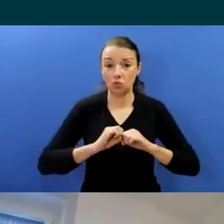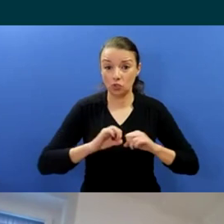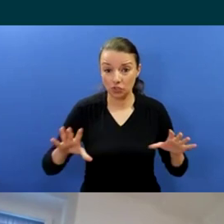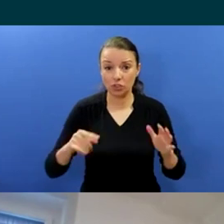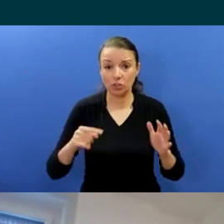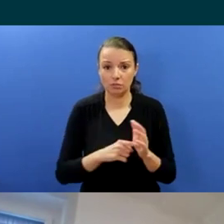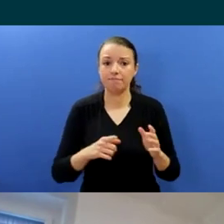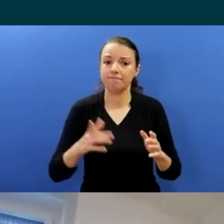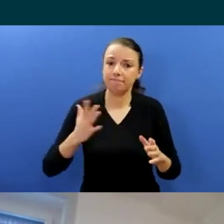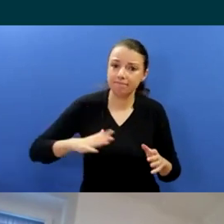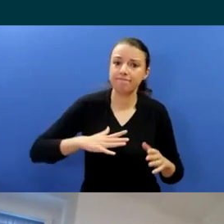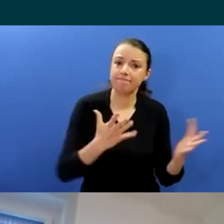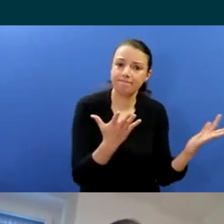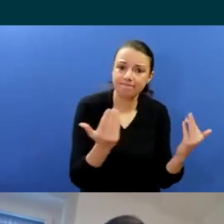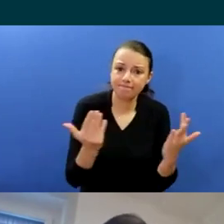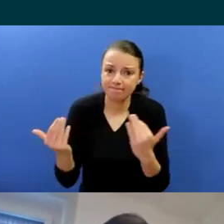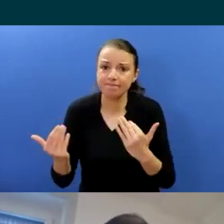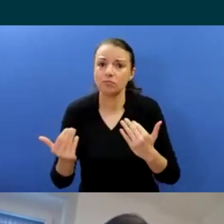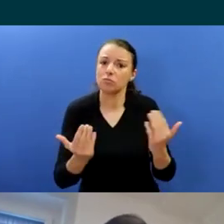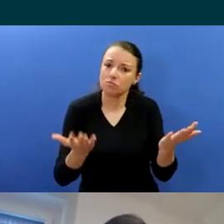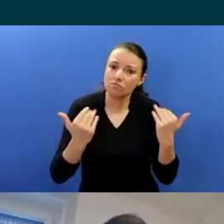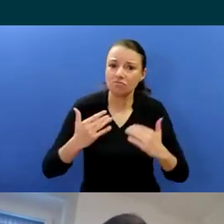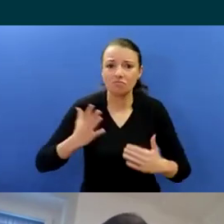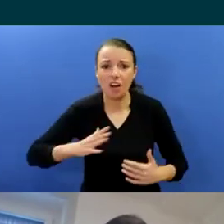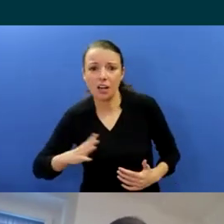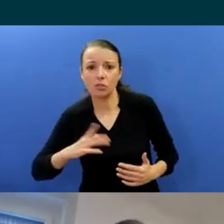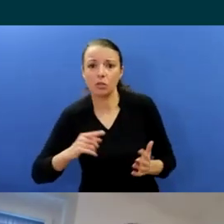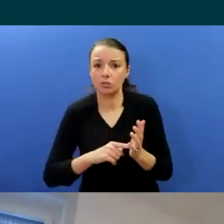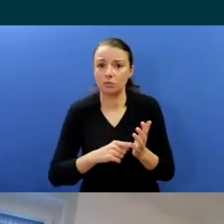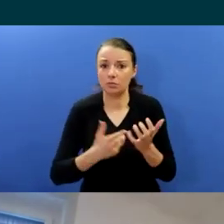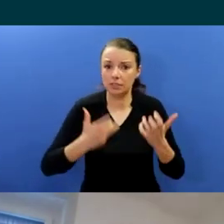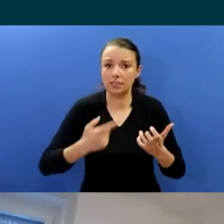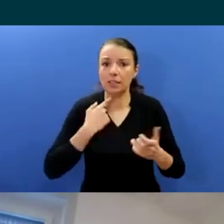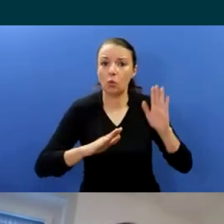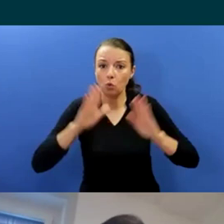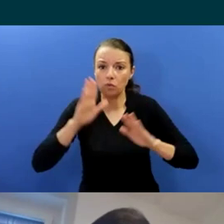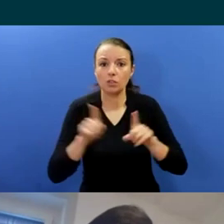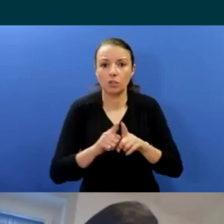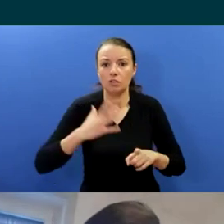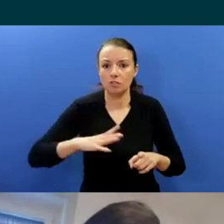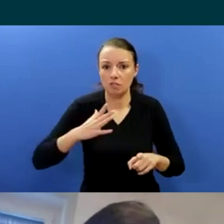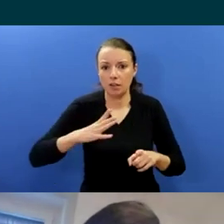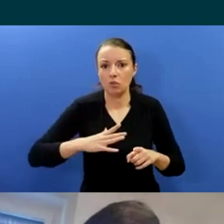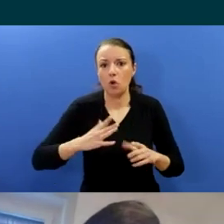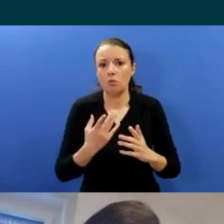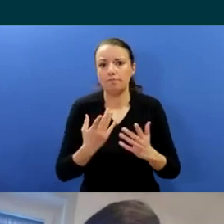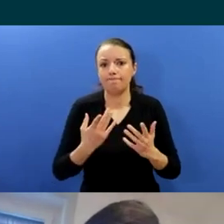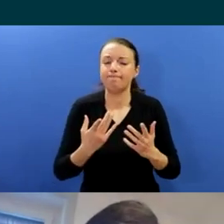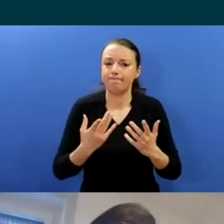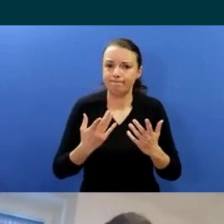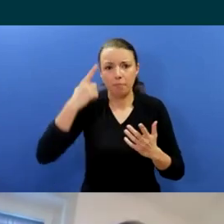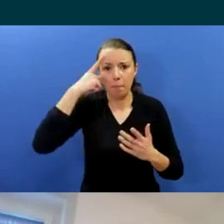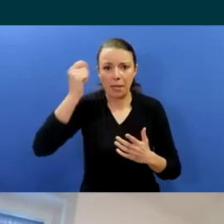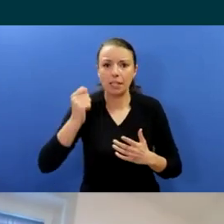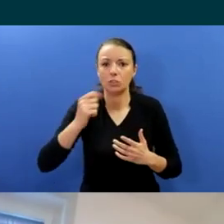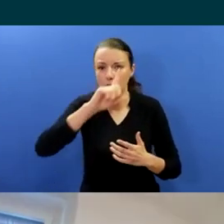yeah, it's an aspect that has to be mentioned also. And then, as of the end of